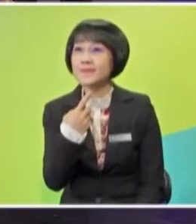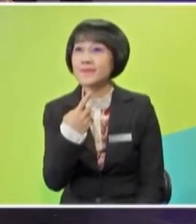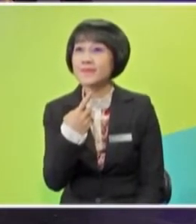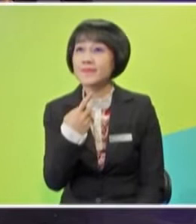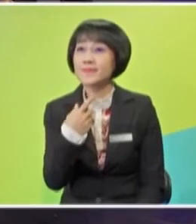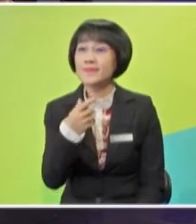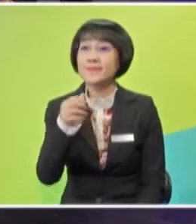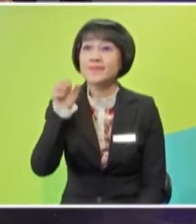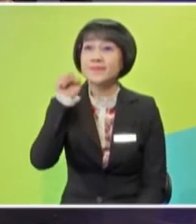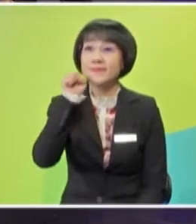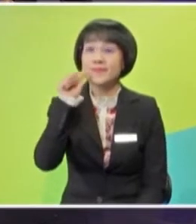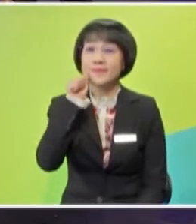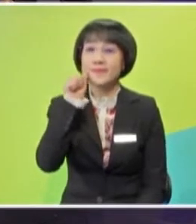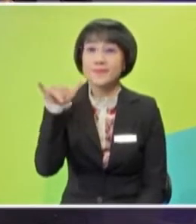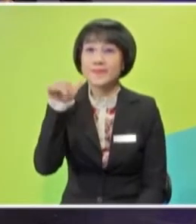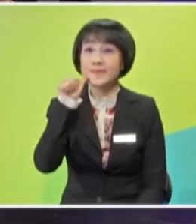Aisha. Okay.